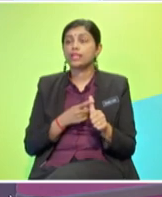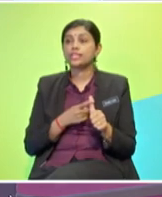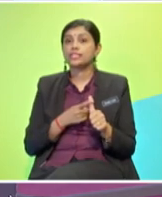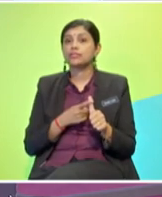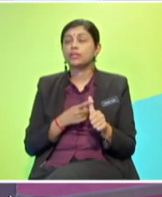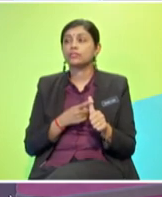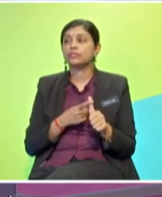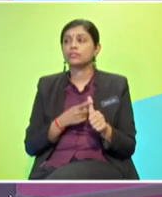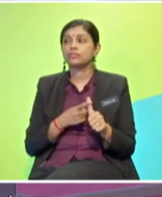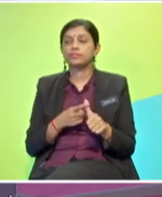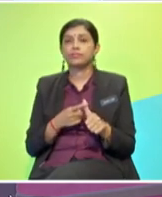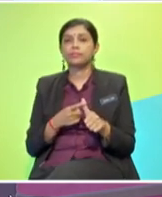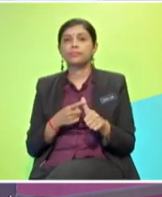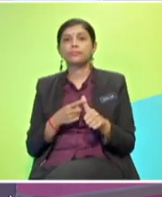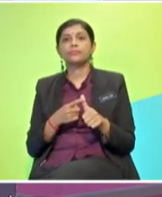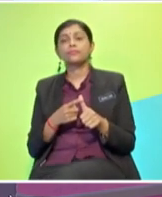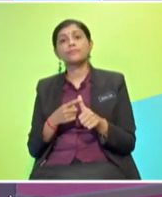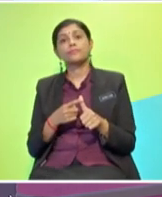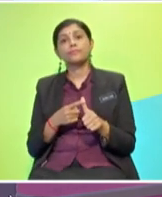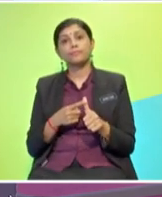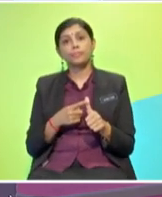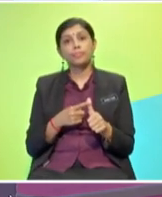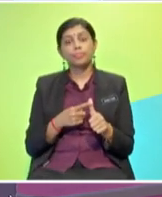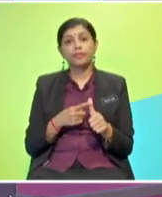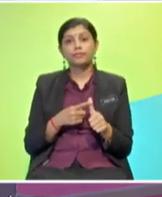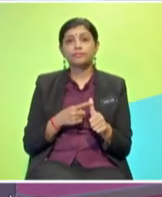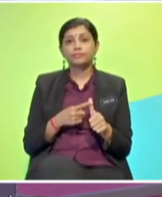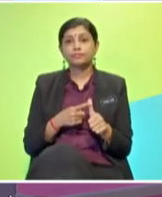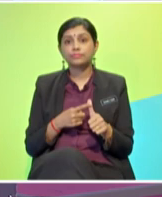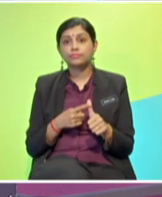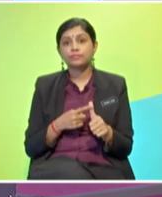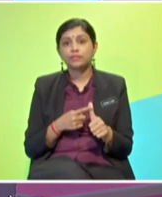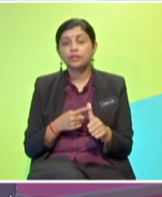The first one is... Okay, teacher will show you. The first one class, pupils,